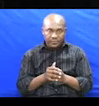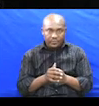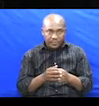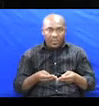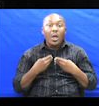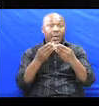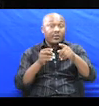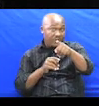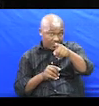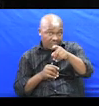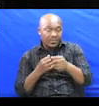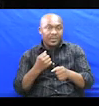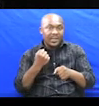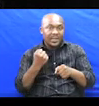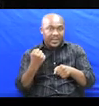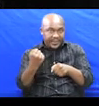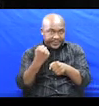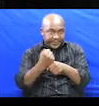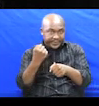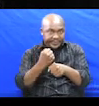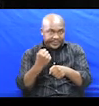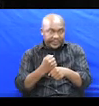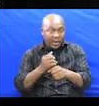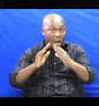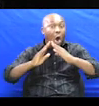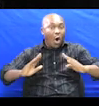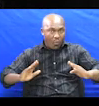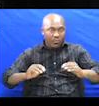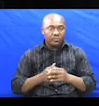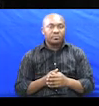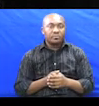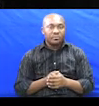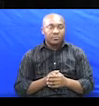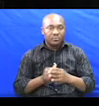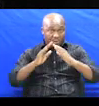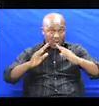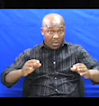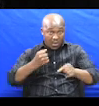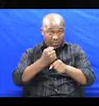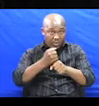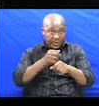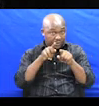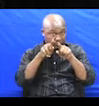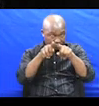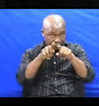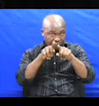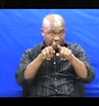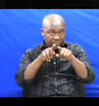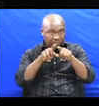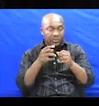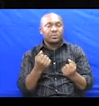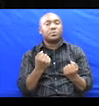lesson, I'd like to give you an exercise or a